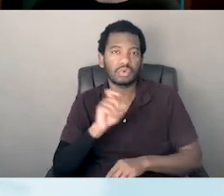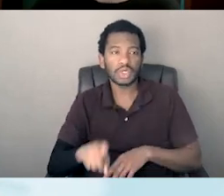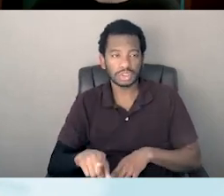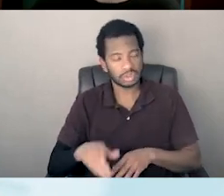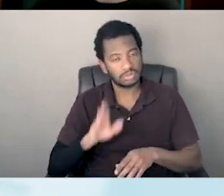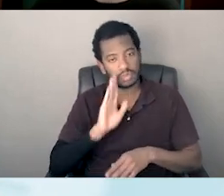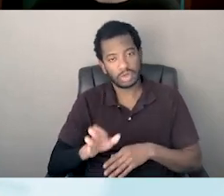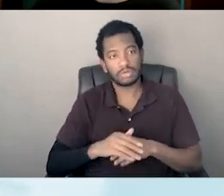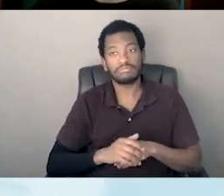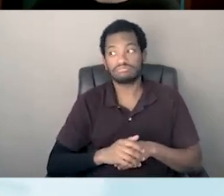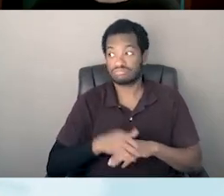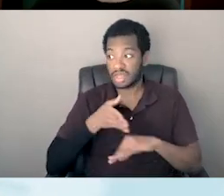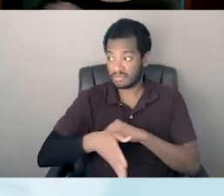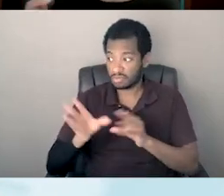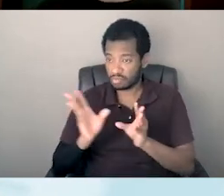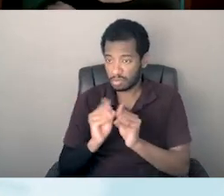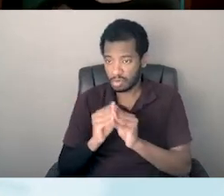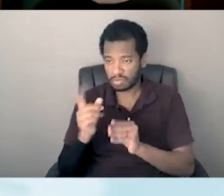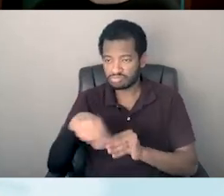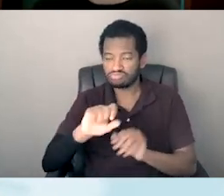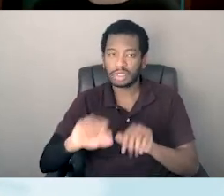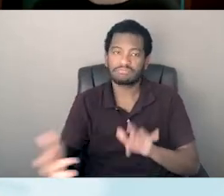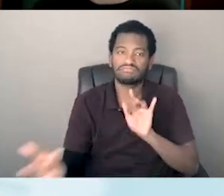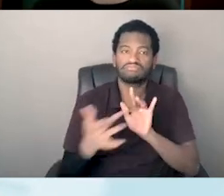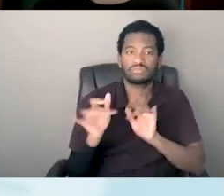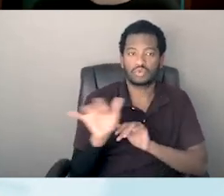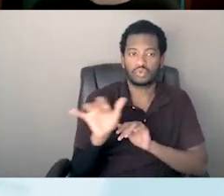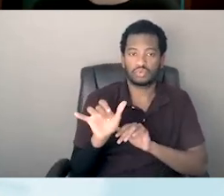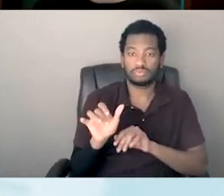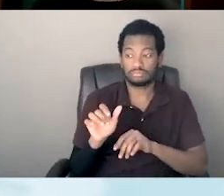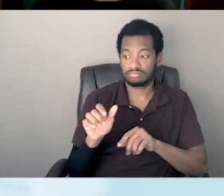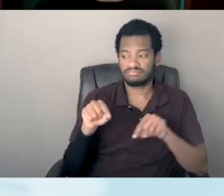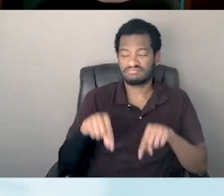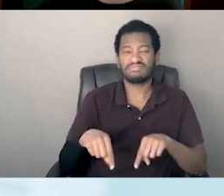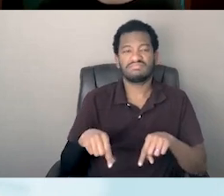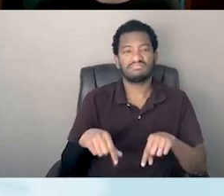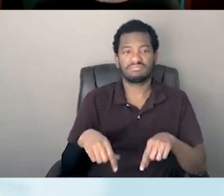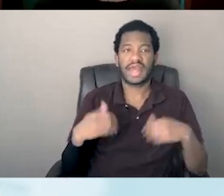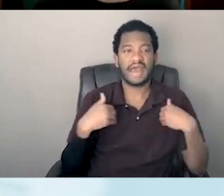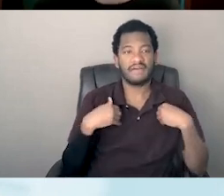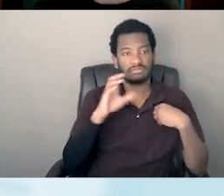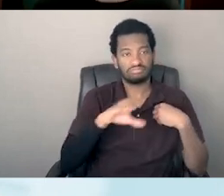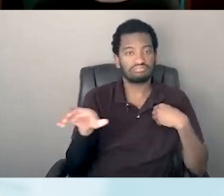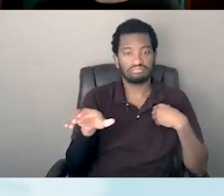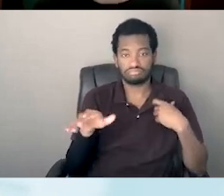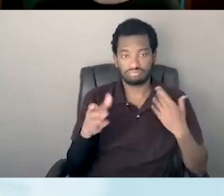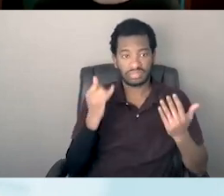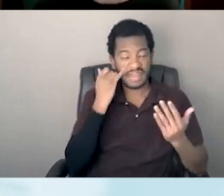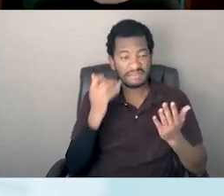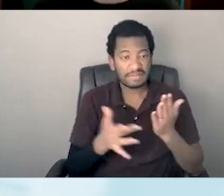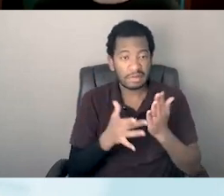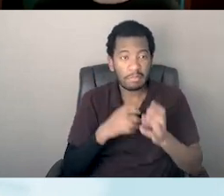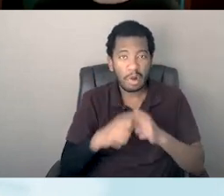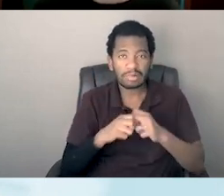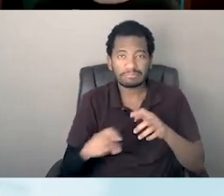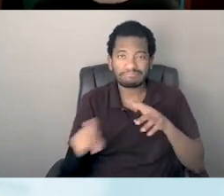well. There is closed captioning, so you can enable it in the options below. If you run into any issues tech-wise or anything,